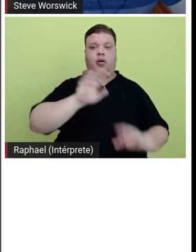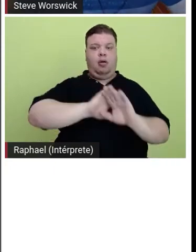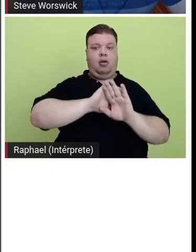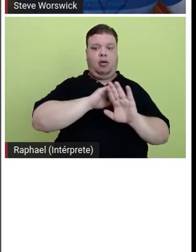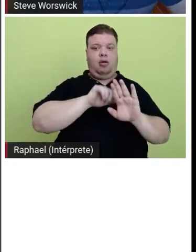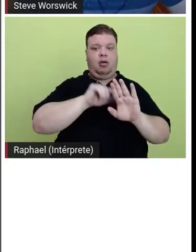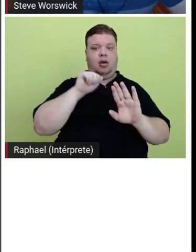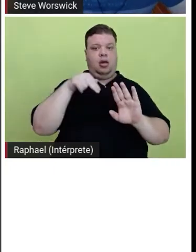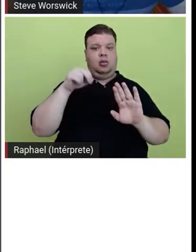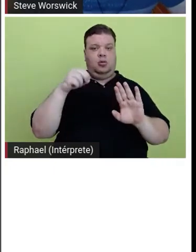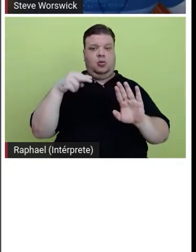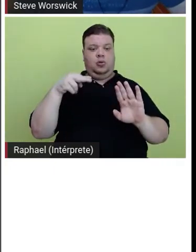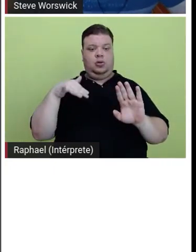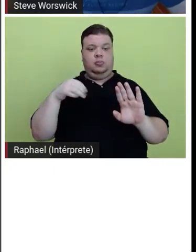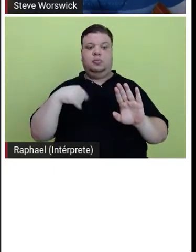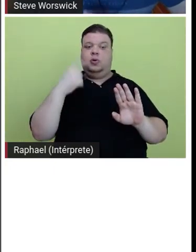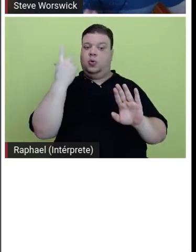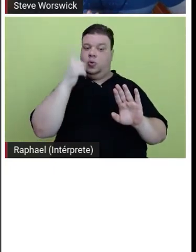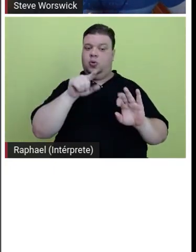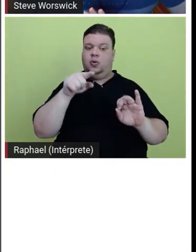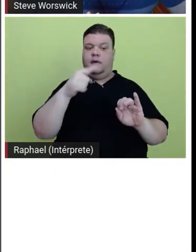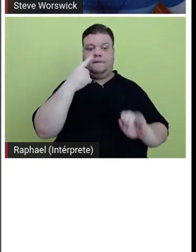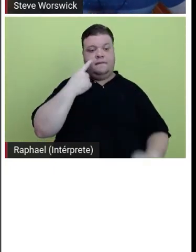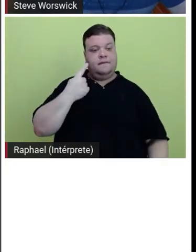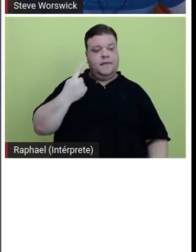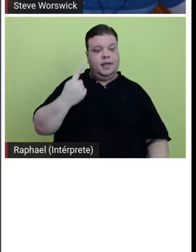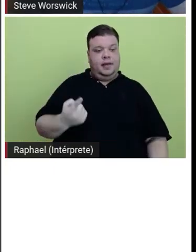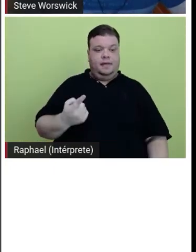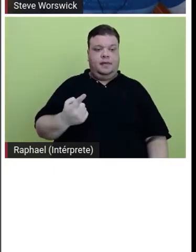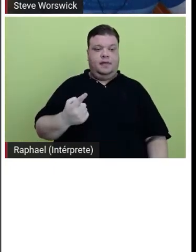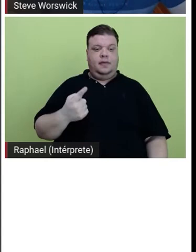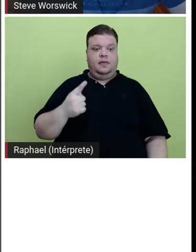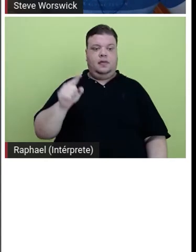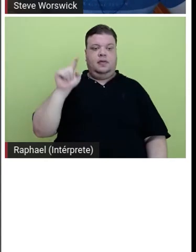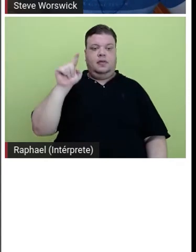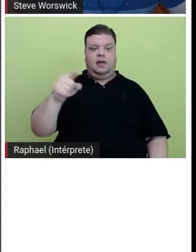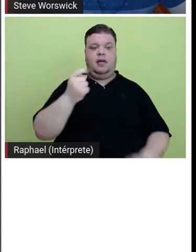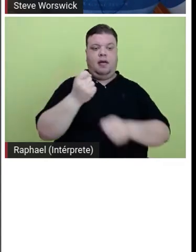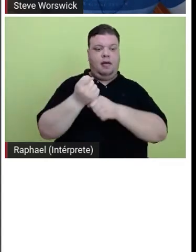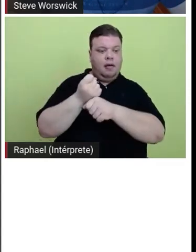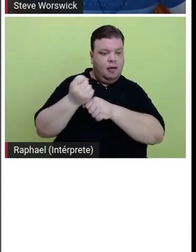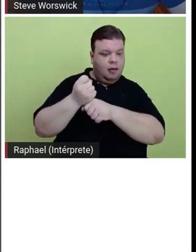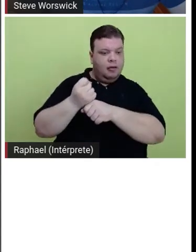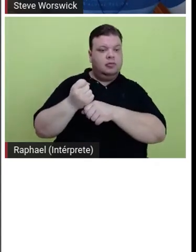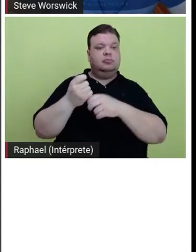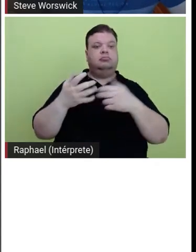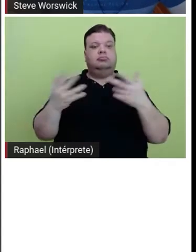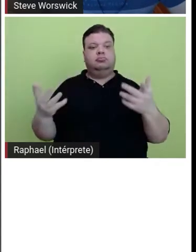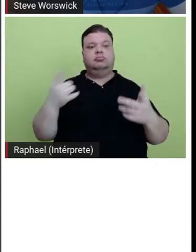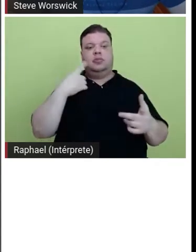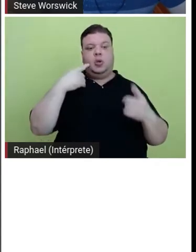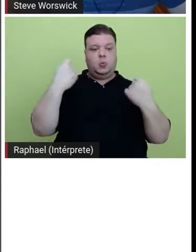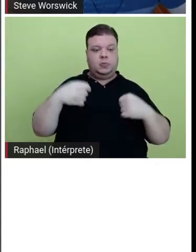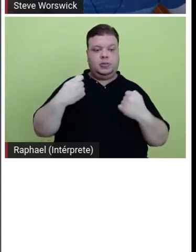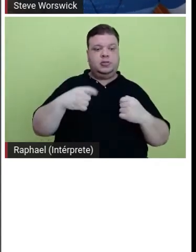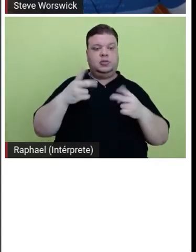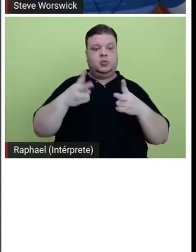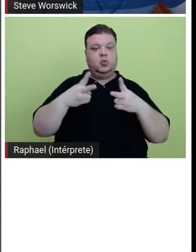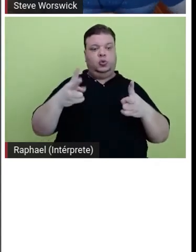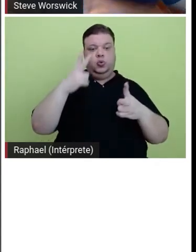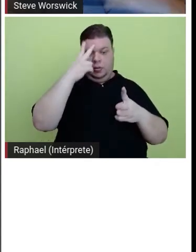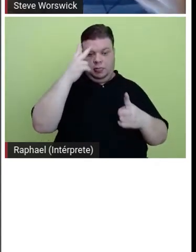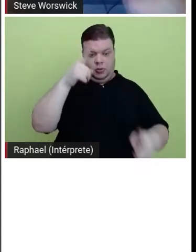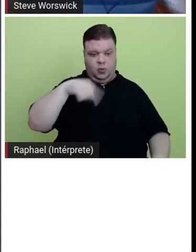Some of these people, they come back all the time. So I want to make sure Kooky's behaving for them. Okay. And then finally, I kind of check